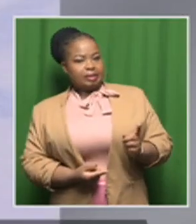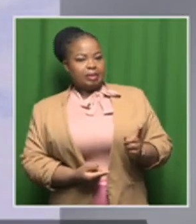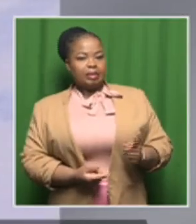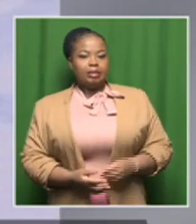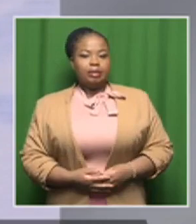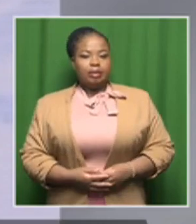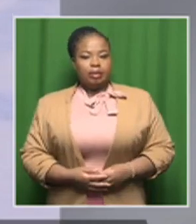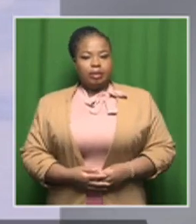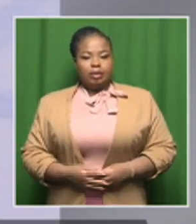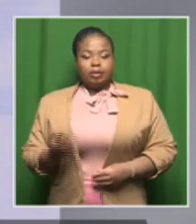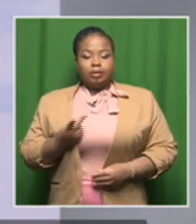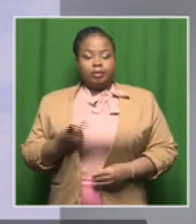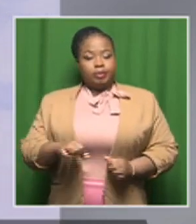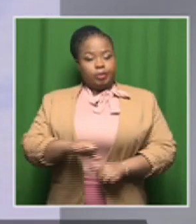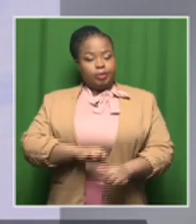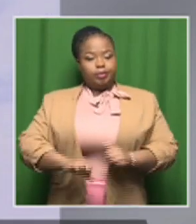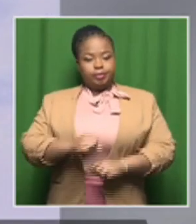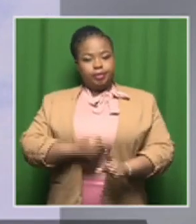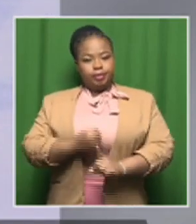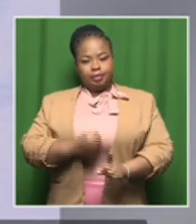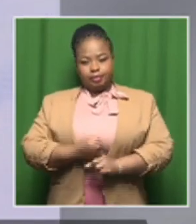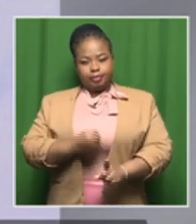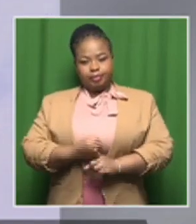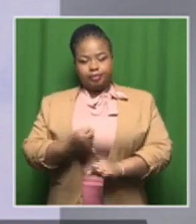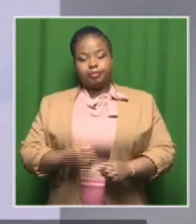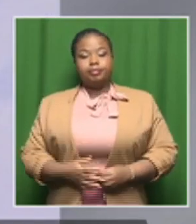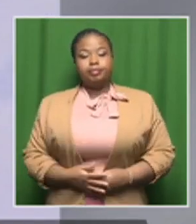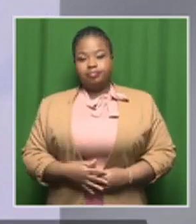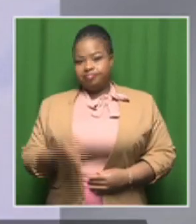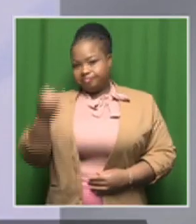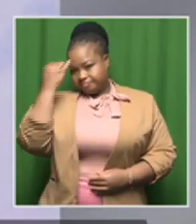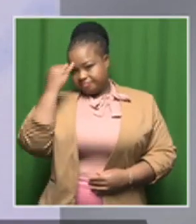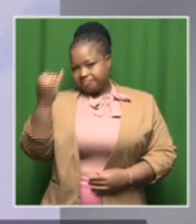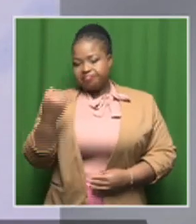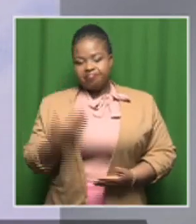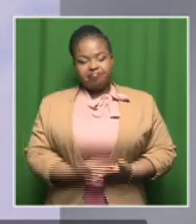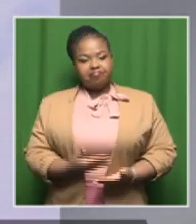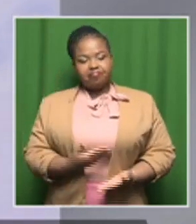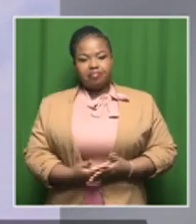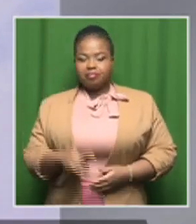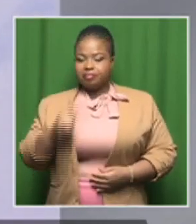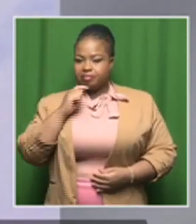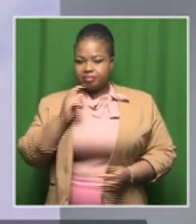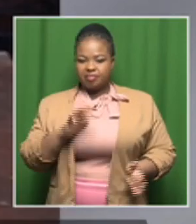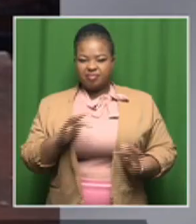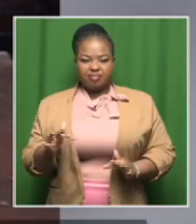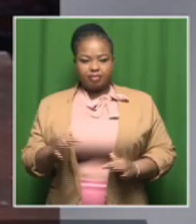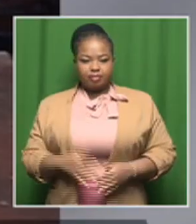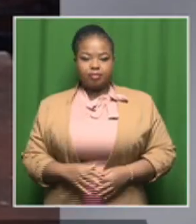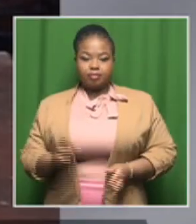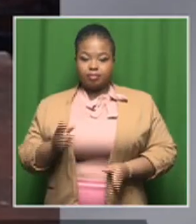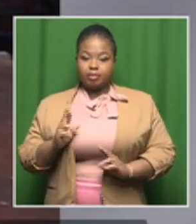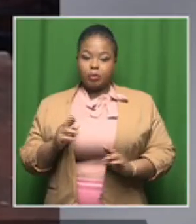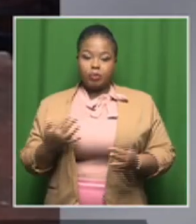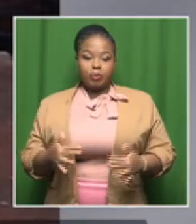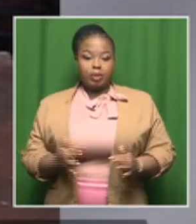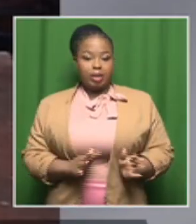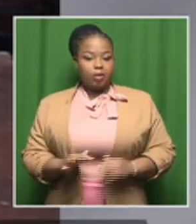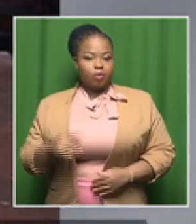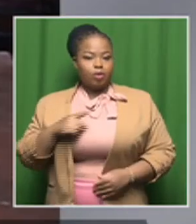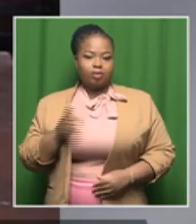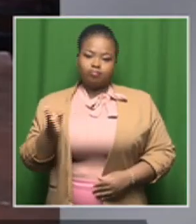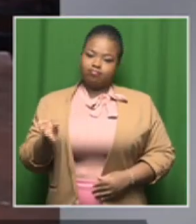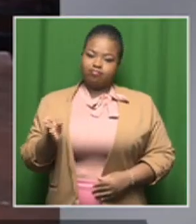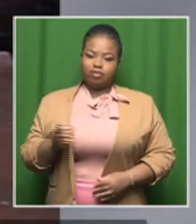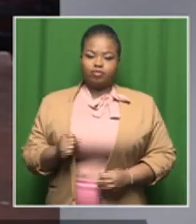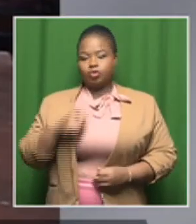a satirist and a social activist, one can only imagine how some of the responses have been. I mean, he was there to tell